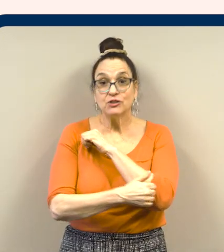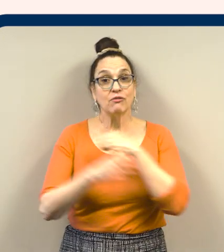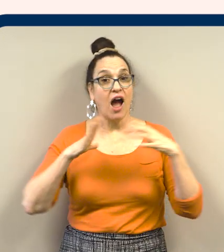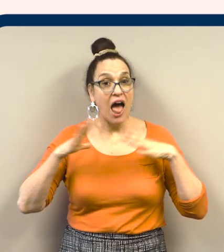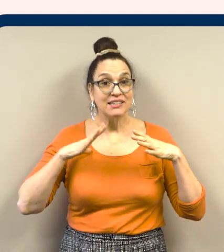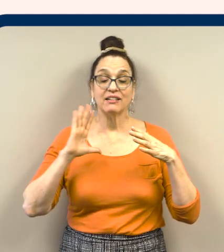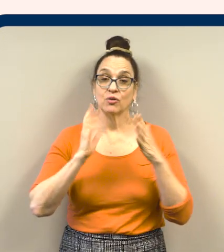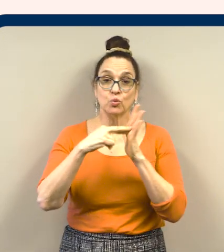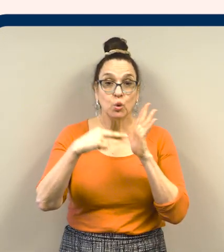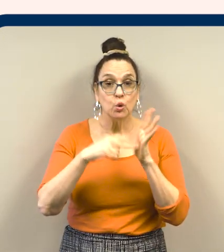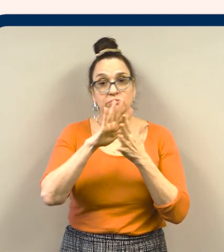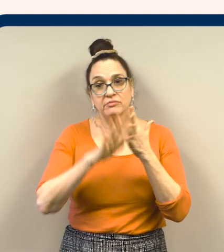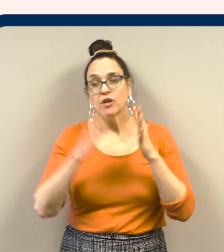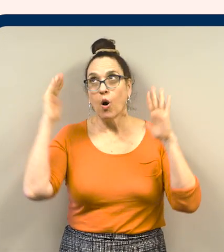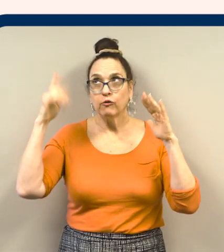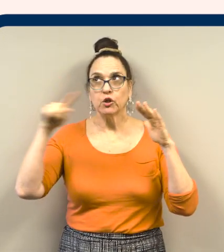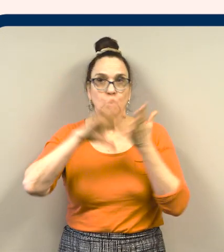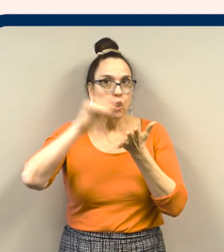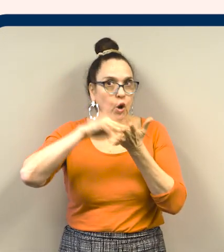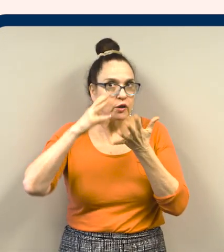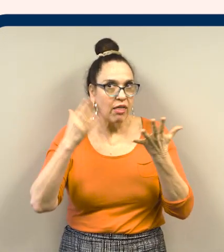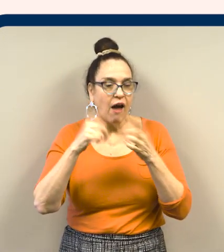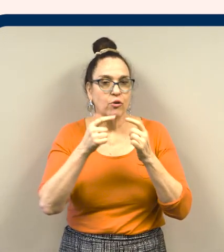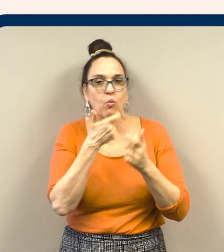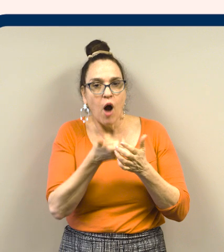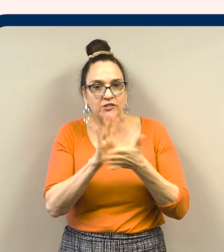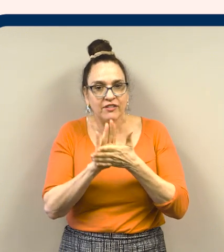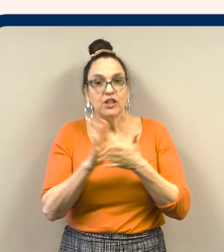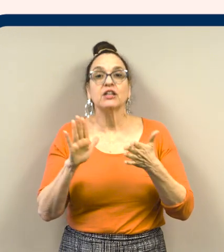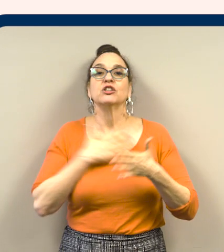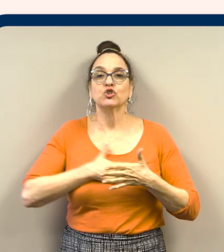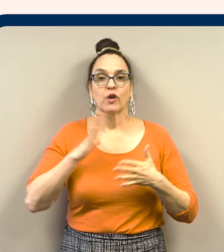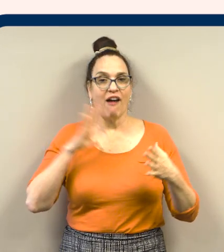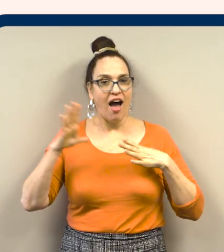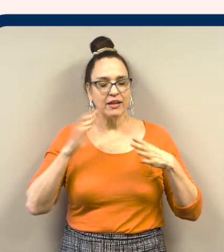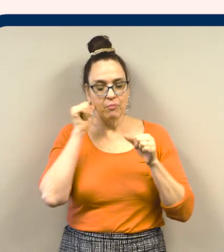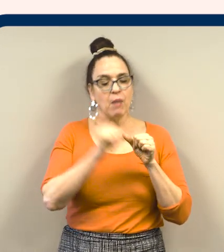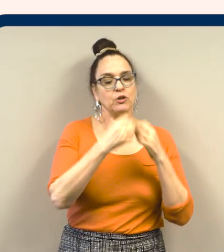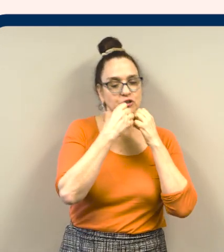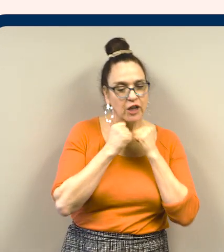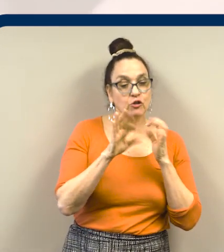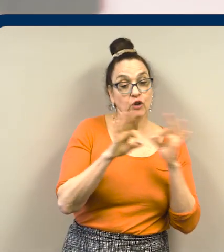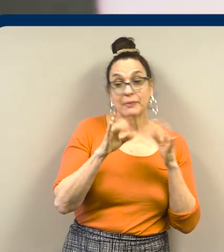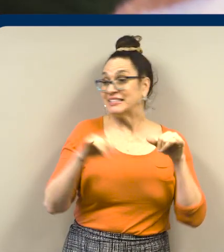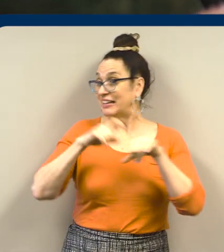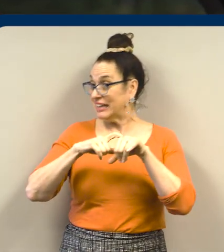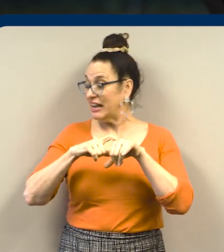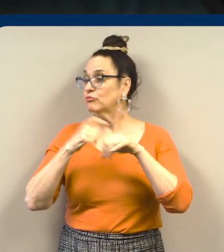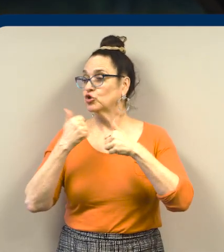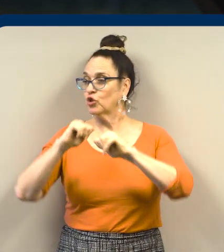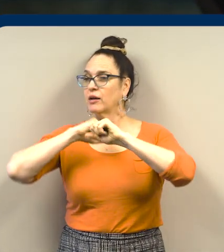for understanding the Passover holiday, its rules, and its deeper meaning. Enjoy the holiday and remember